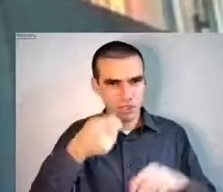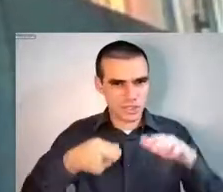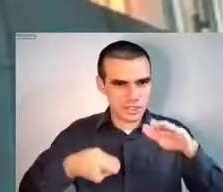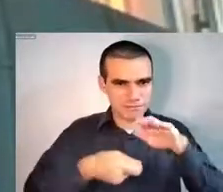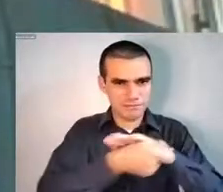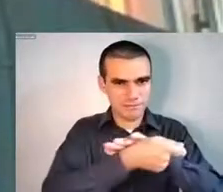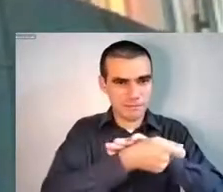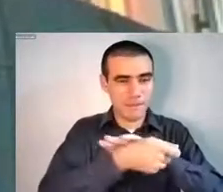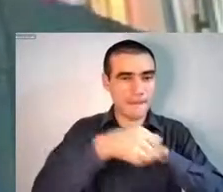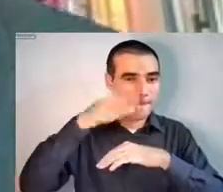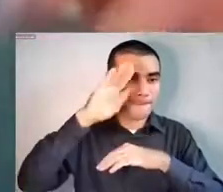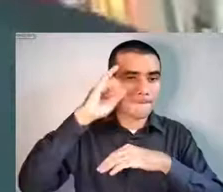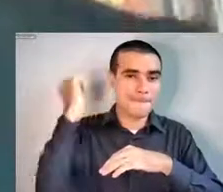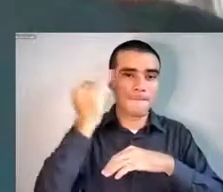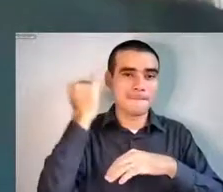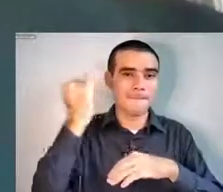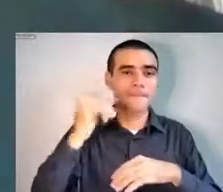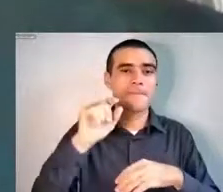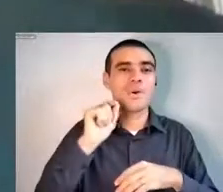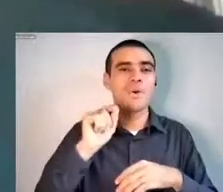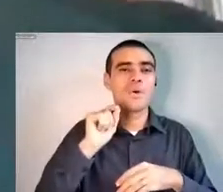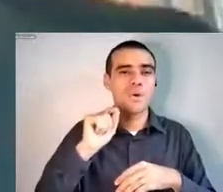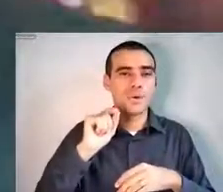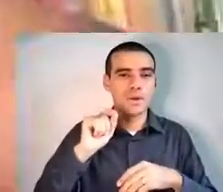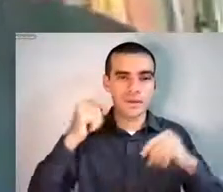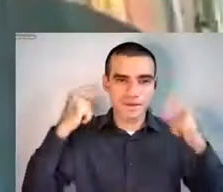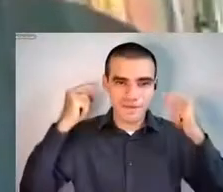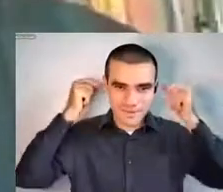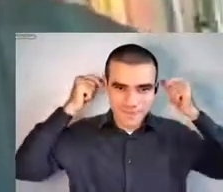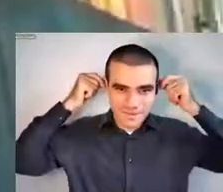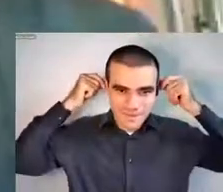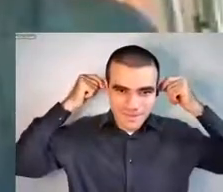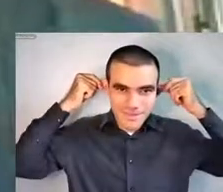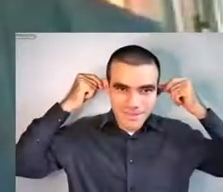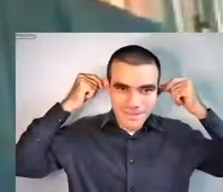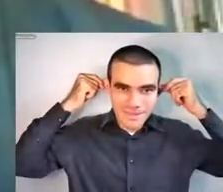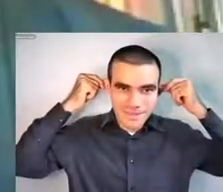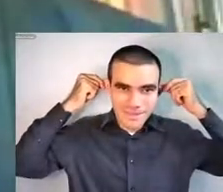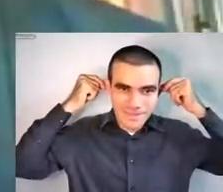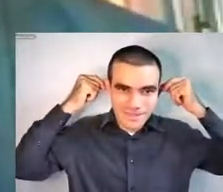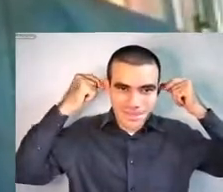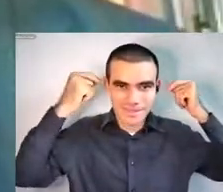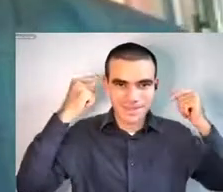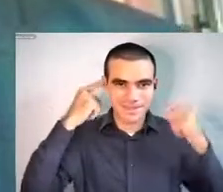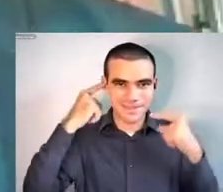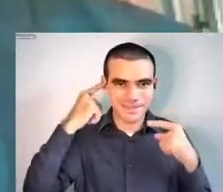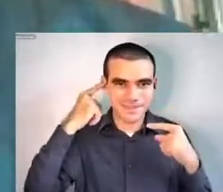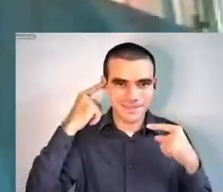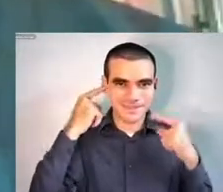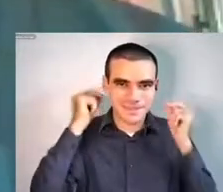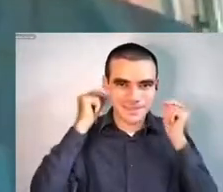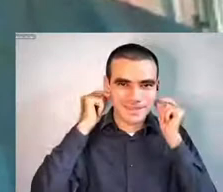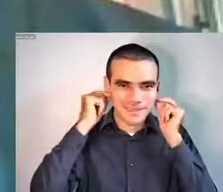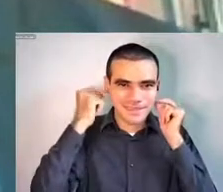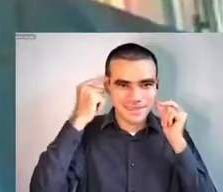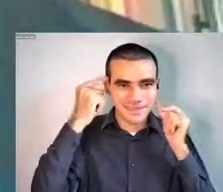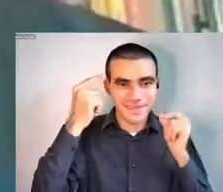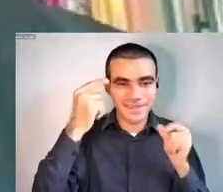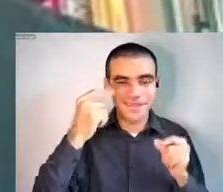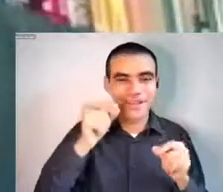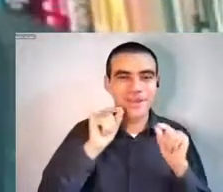most important bioresource, is between our ears of millions of